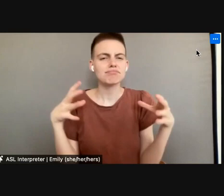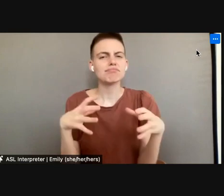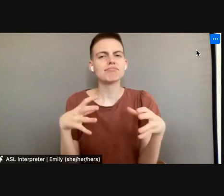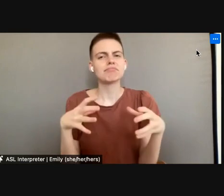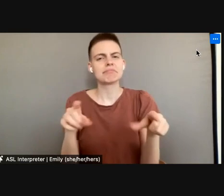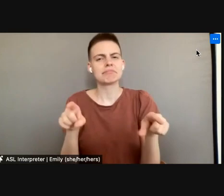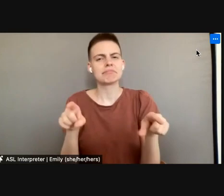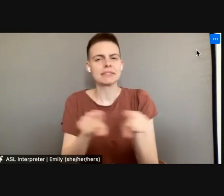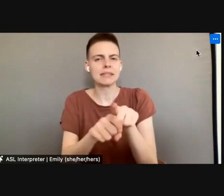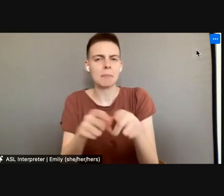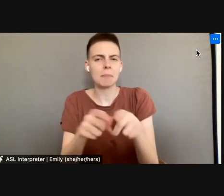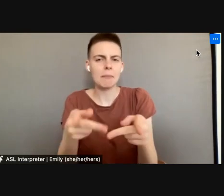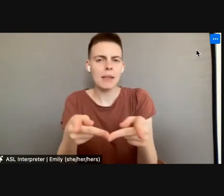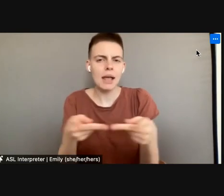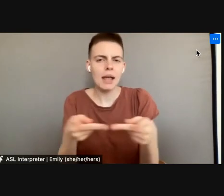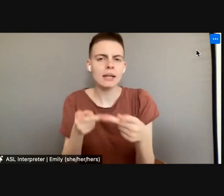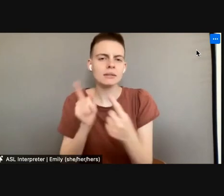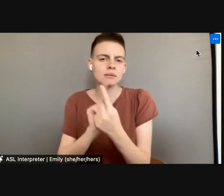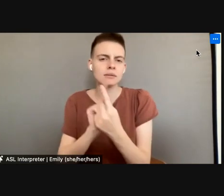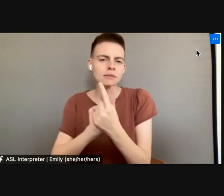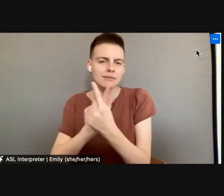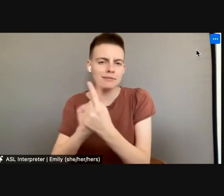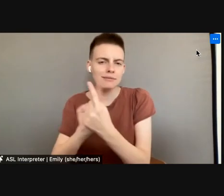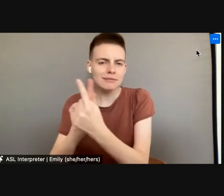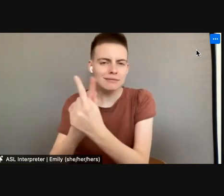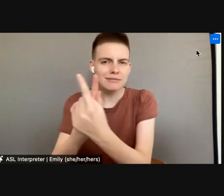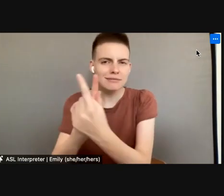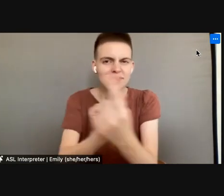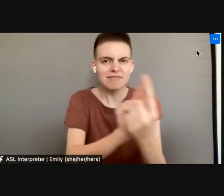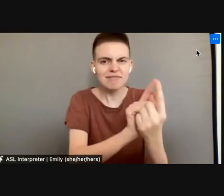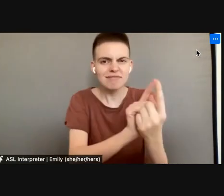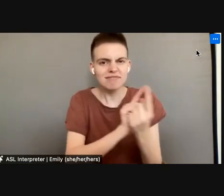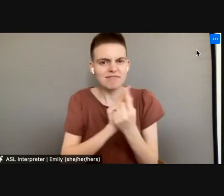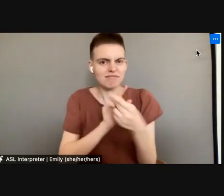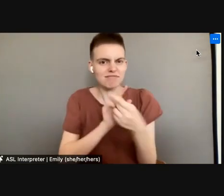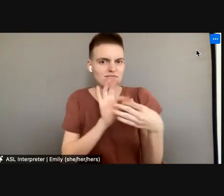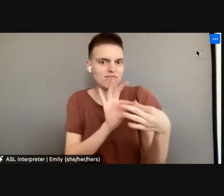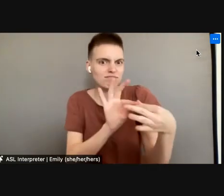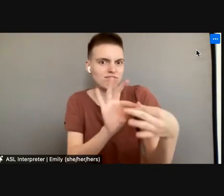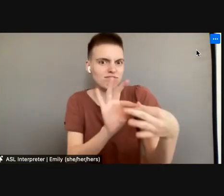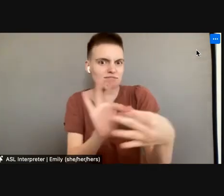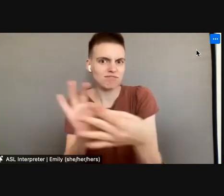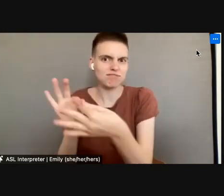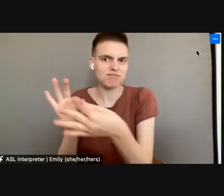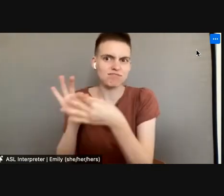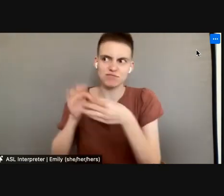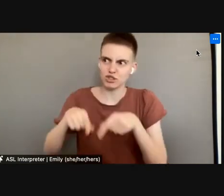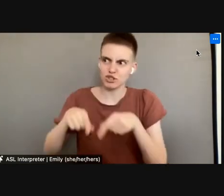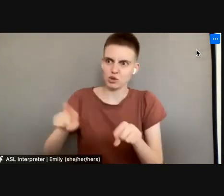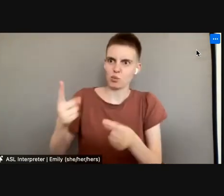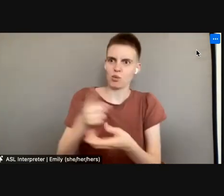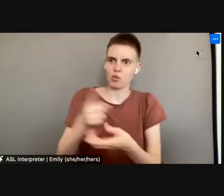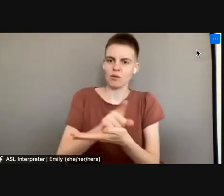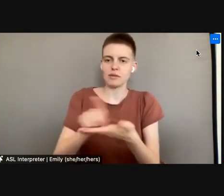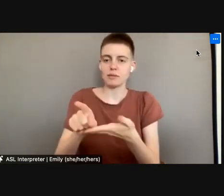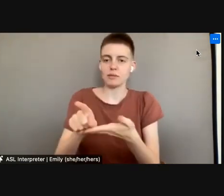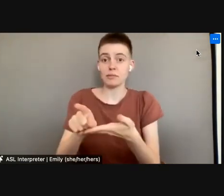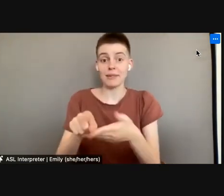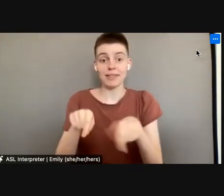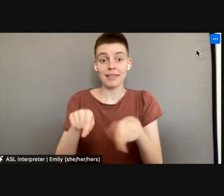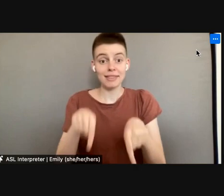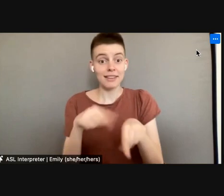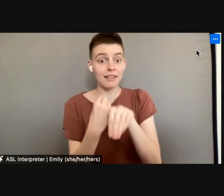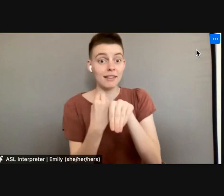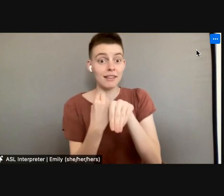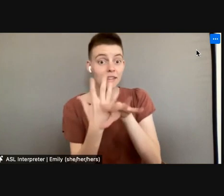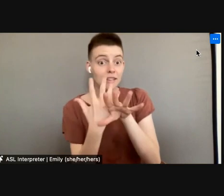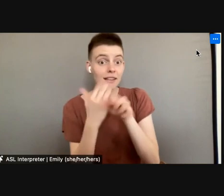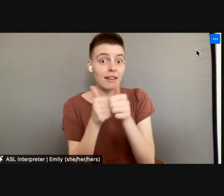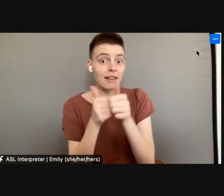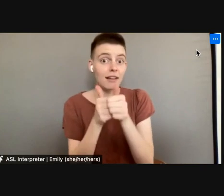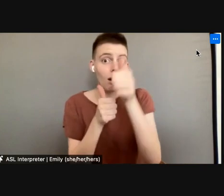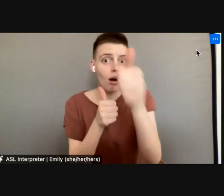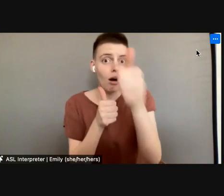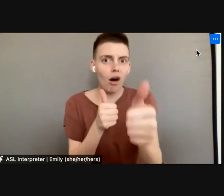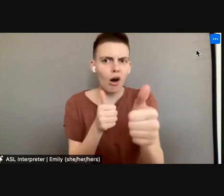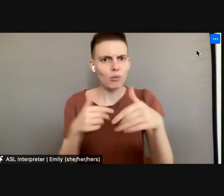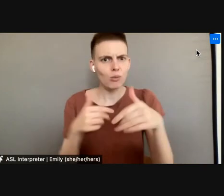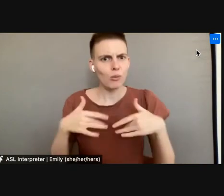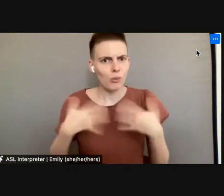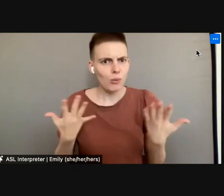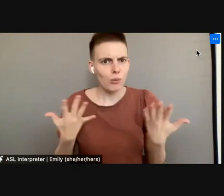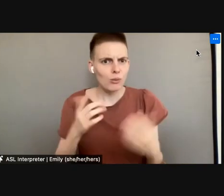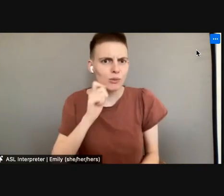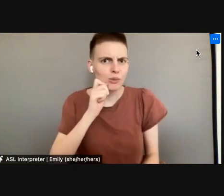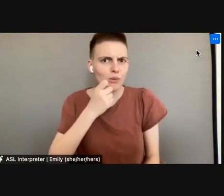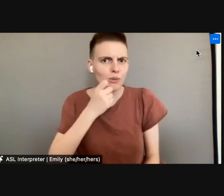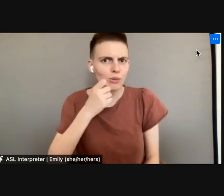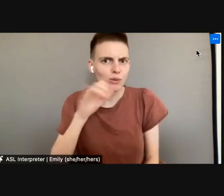and get to know them, fairly well over the period of a week. But this is also pretty great because we can have more